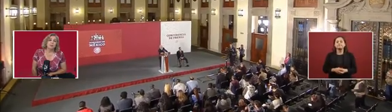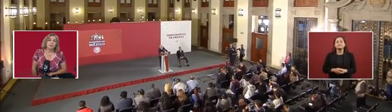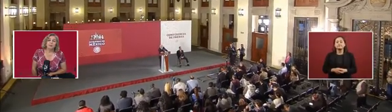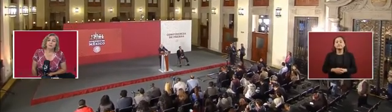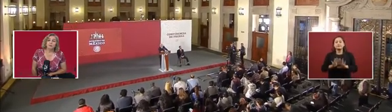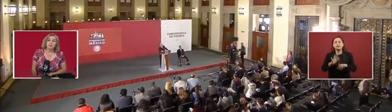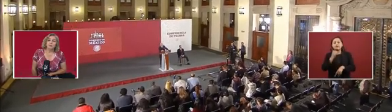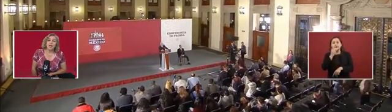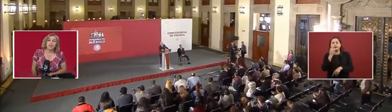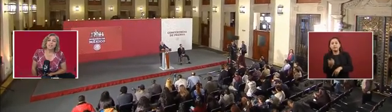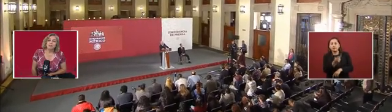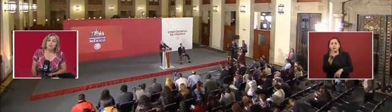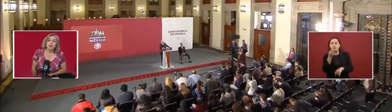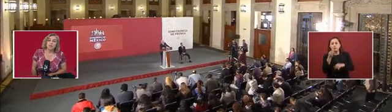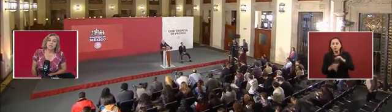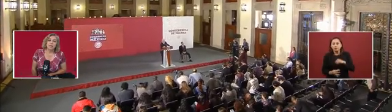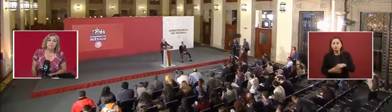to sociedad that mejor.